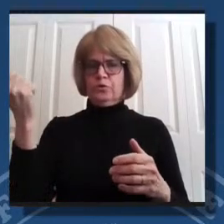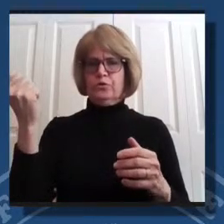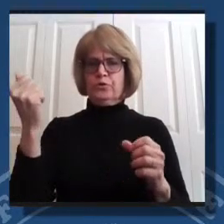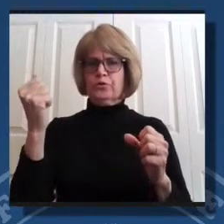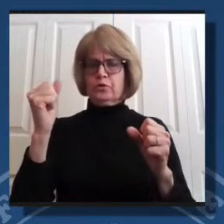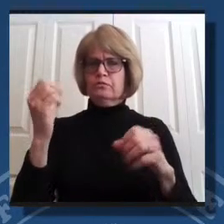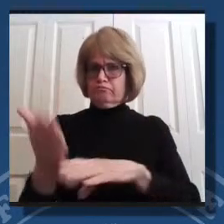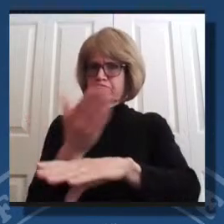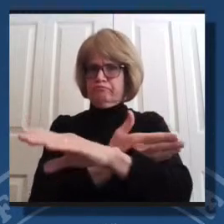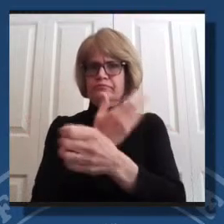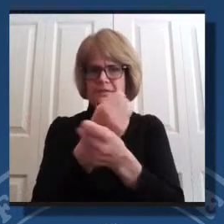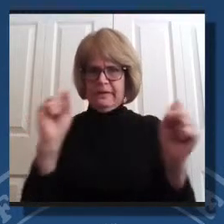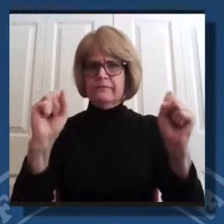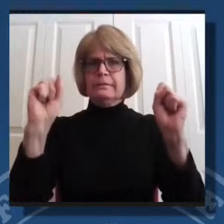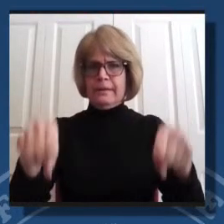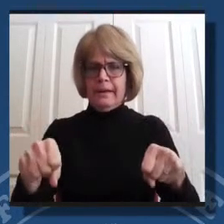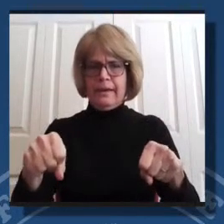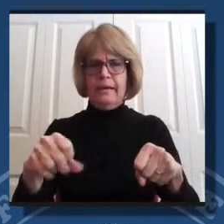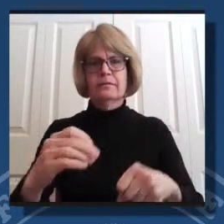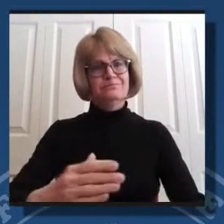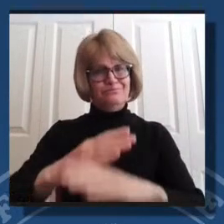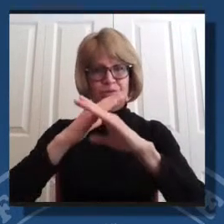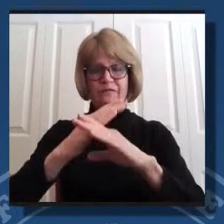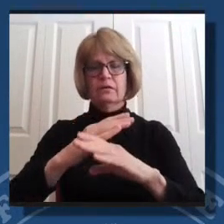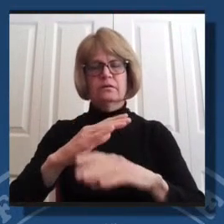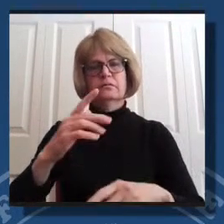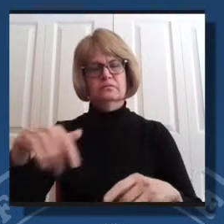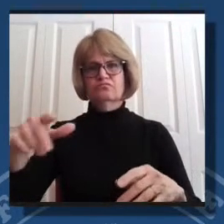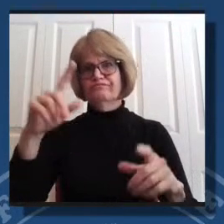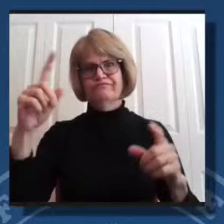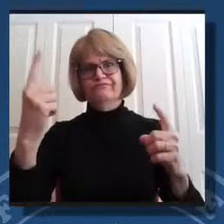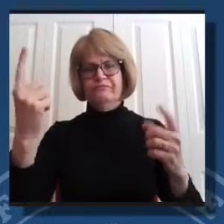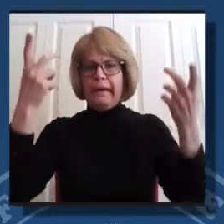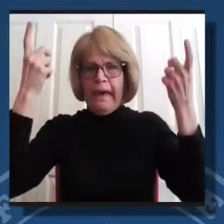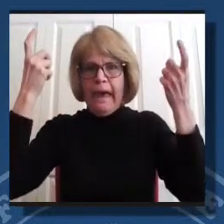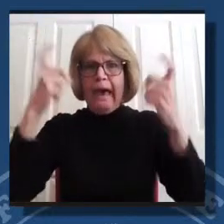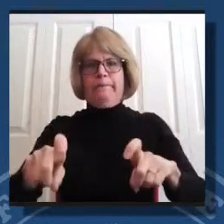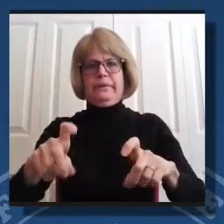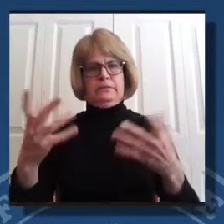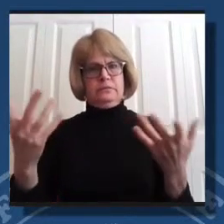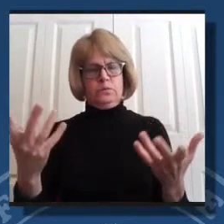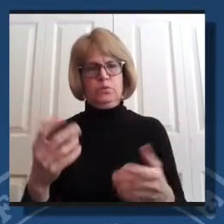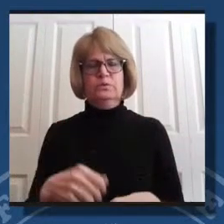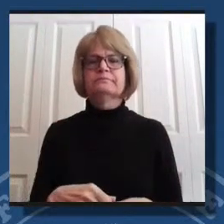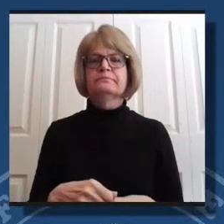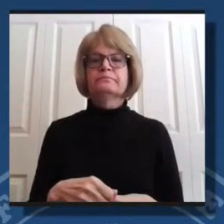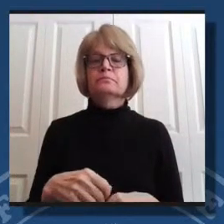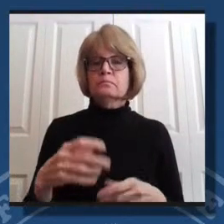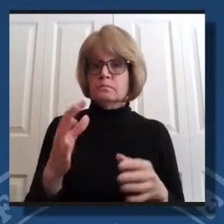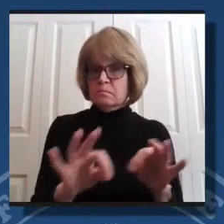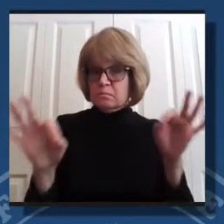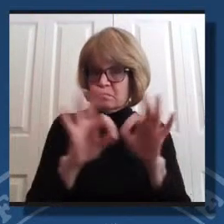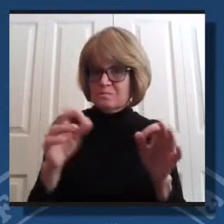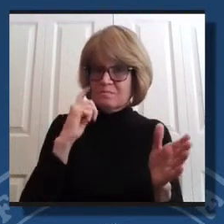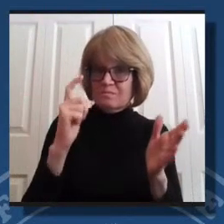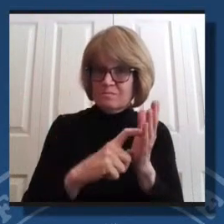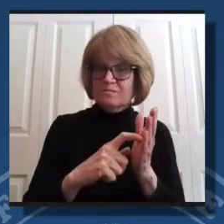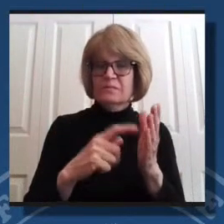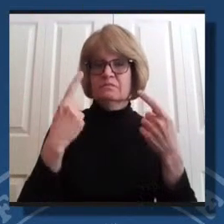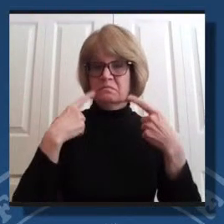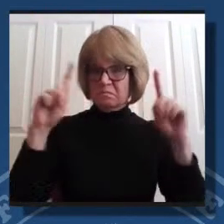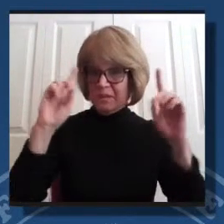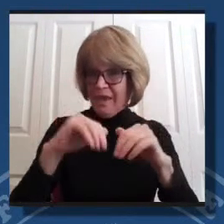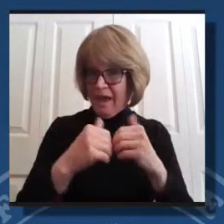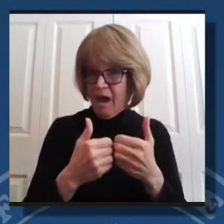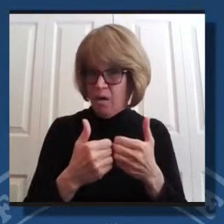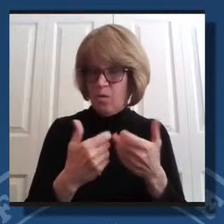our roadways and prevent these senseless tragedies. It is also important to recognize that we can only be successful if